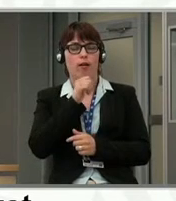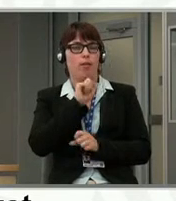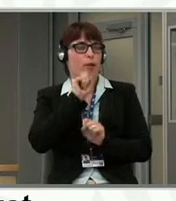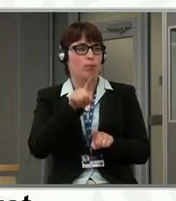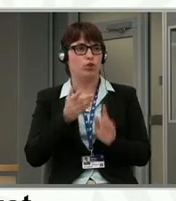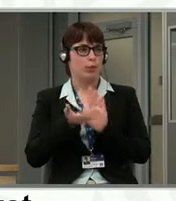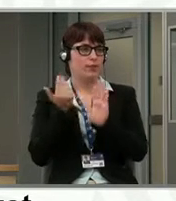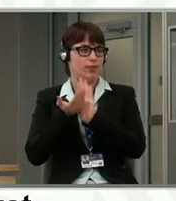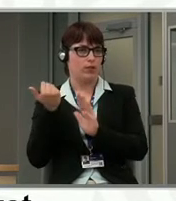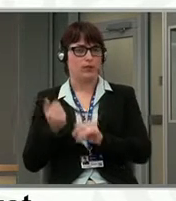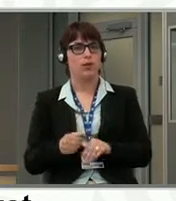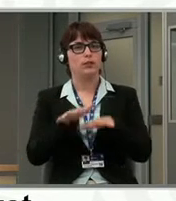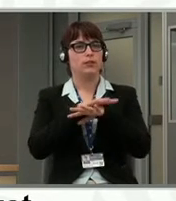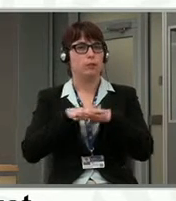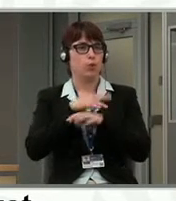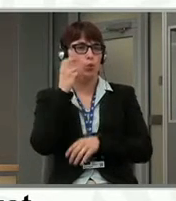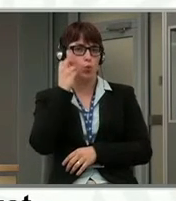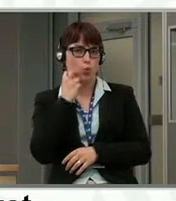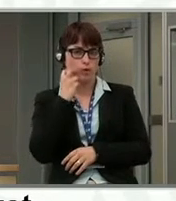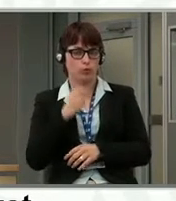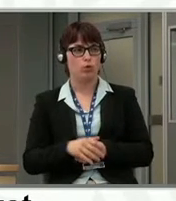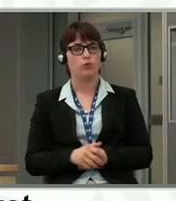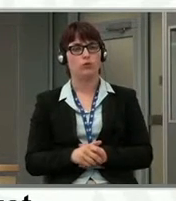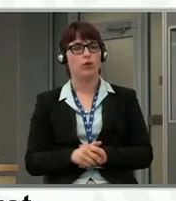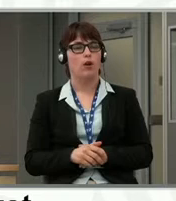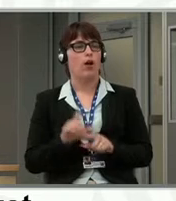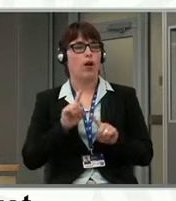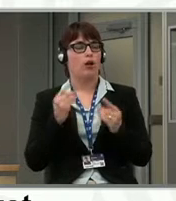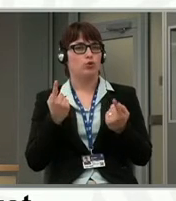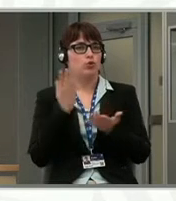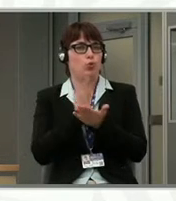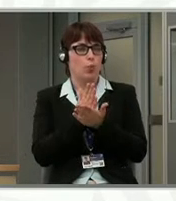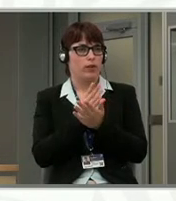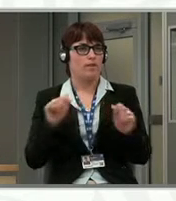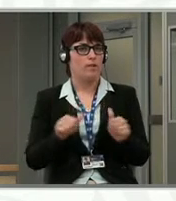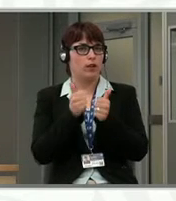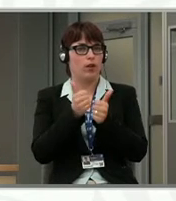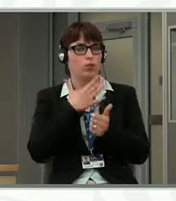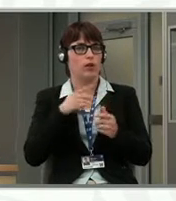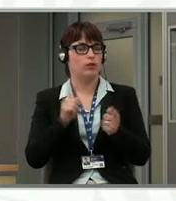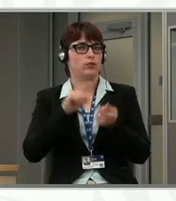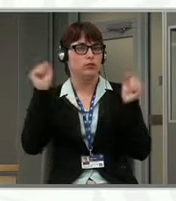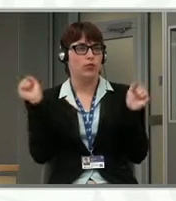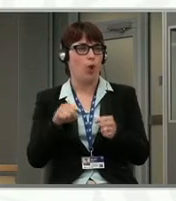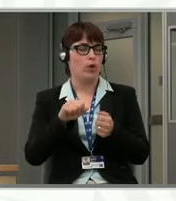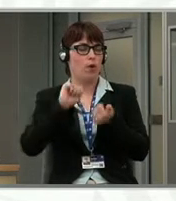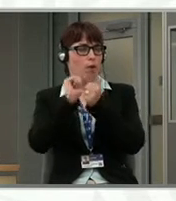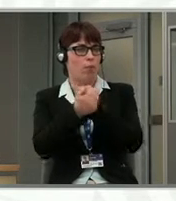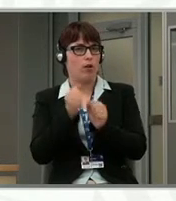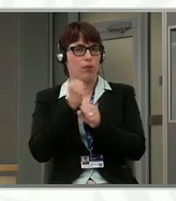to the employment, Europe faces unprecedented challenges the aging of the society that coincides